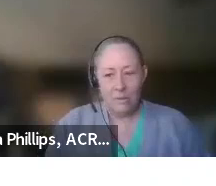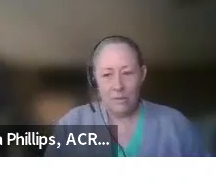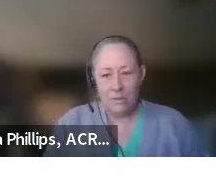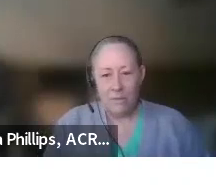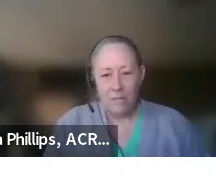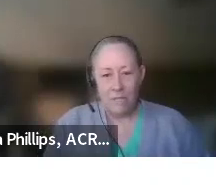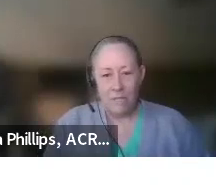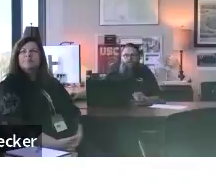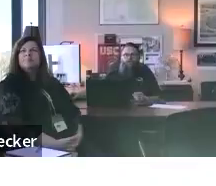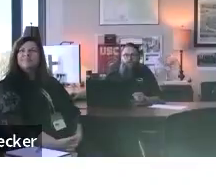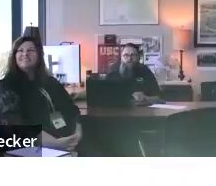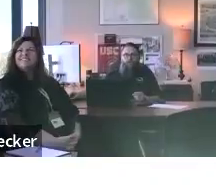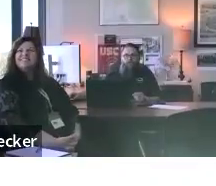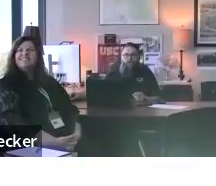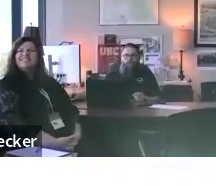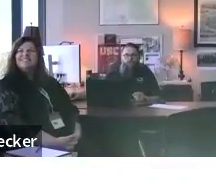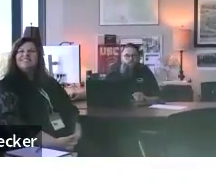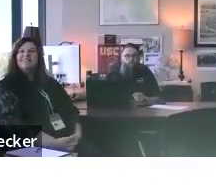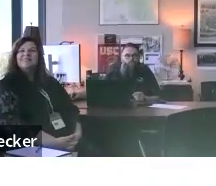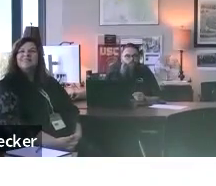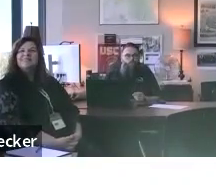I do. Okay, perfect.